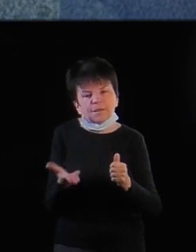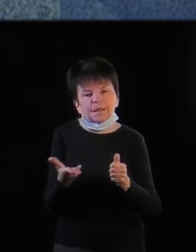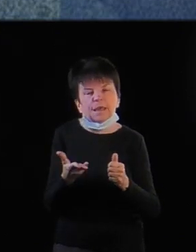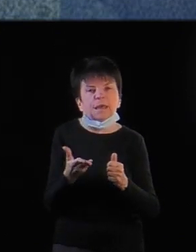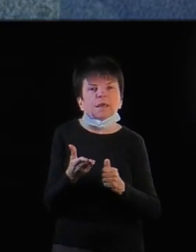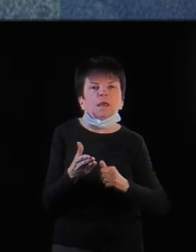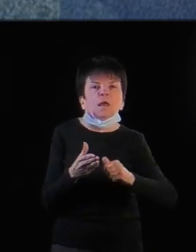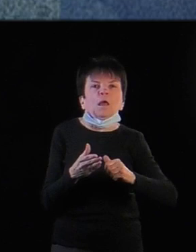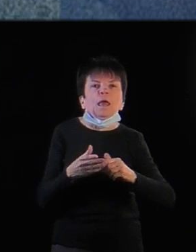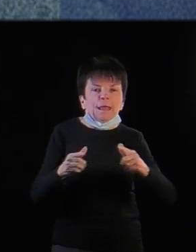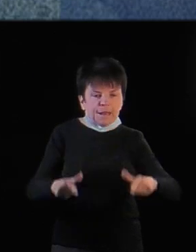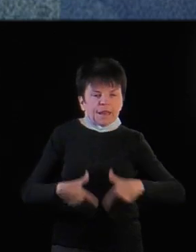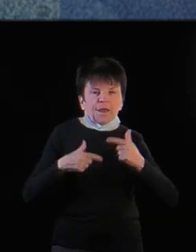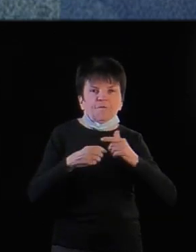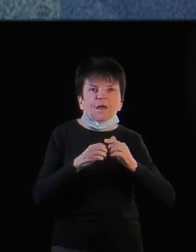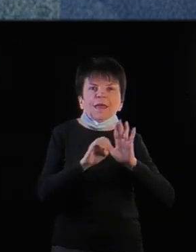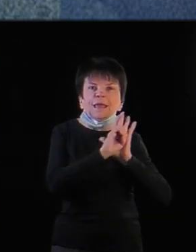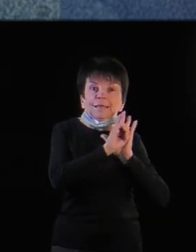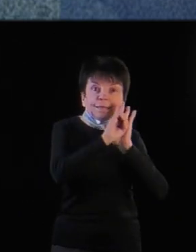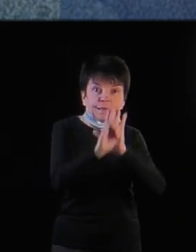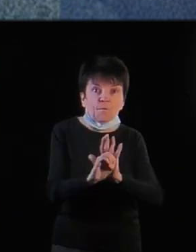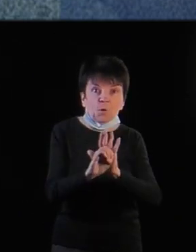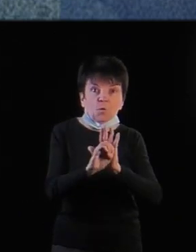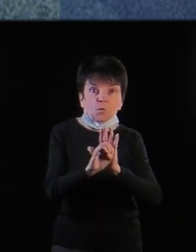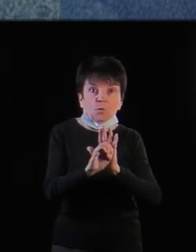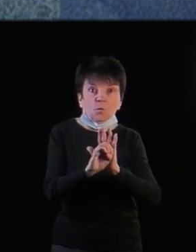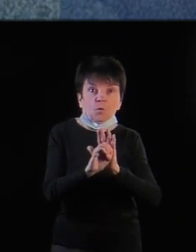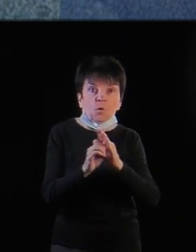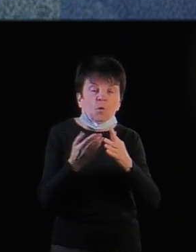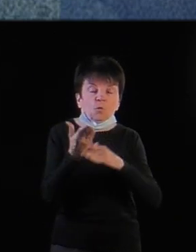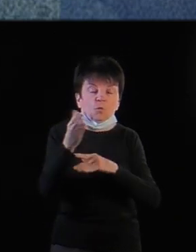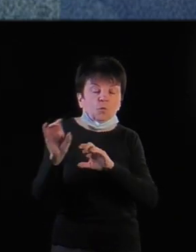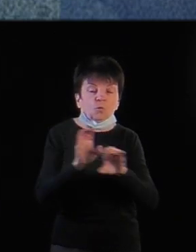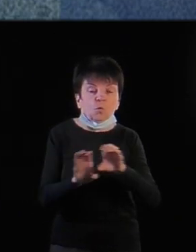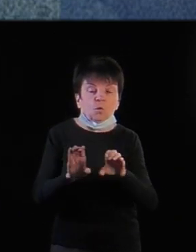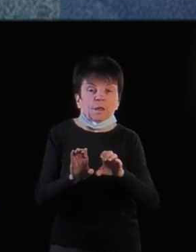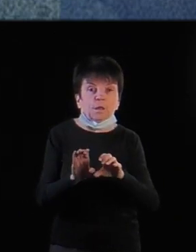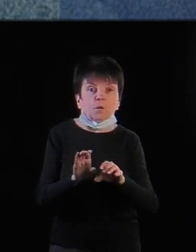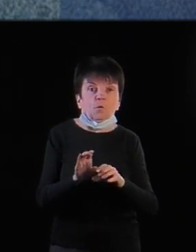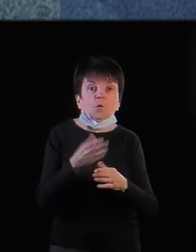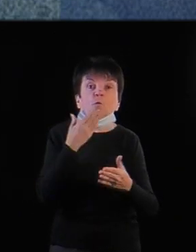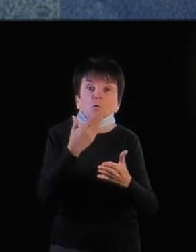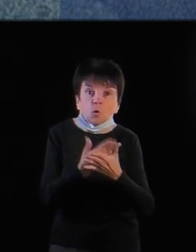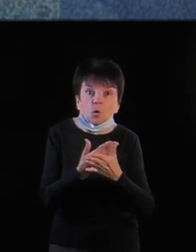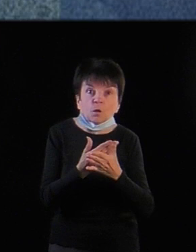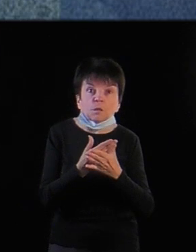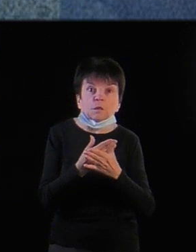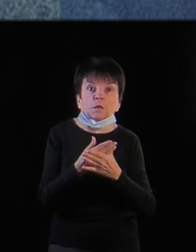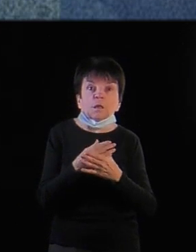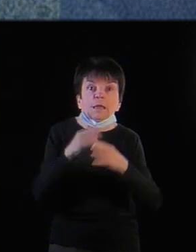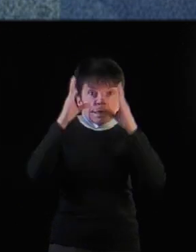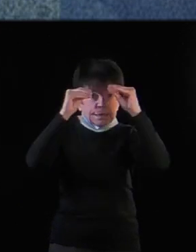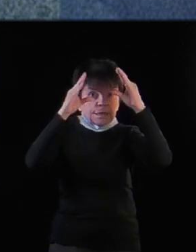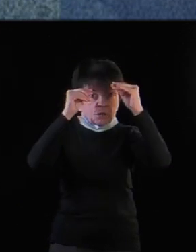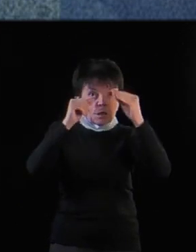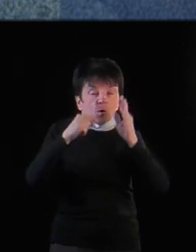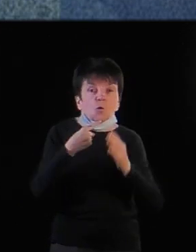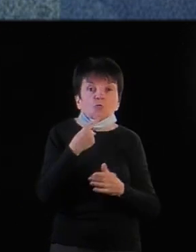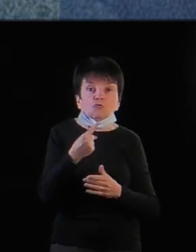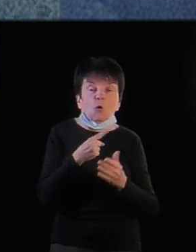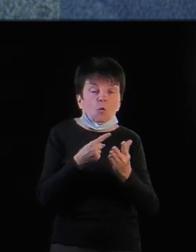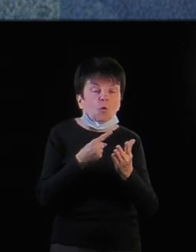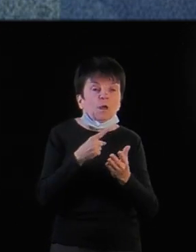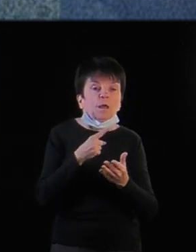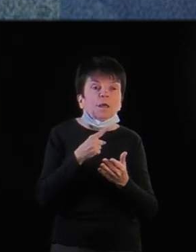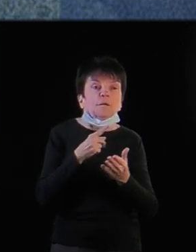by doing what is good. In your teaching, show integrity, seriousness, and soundness